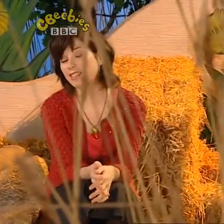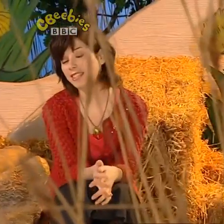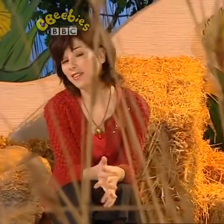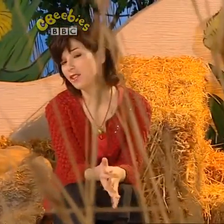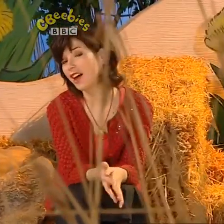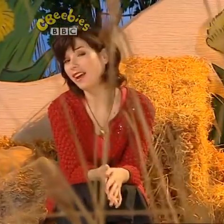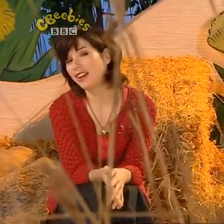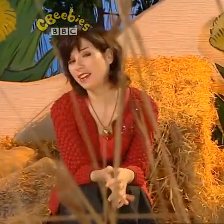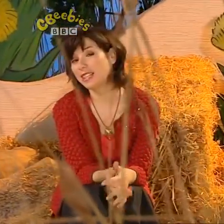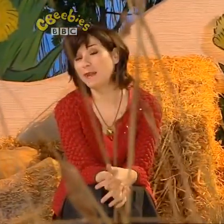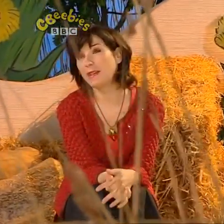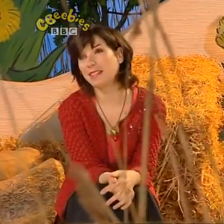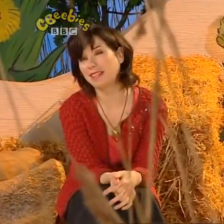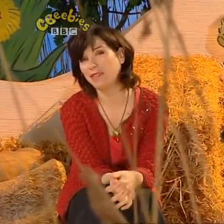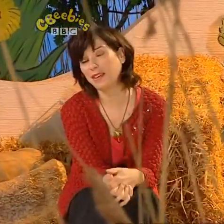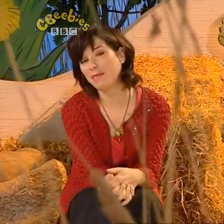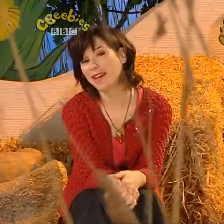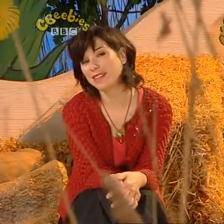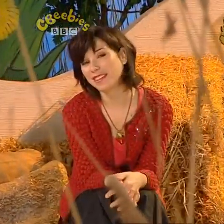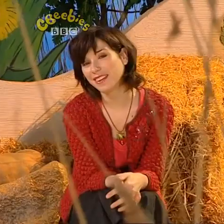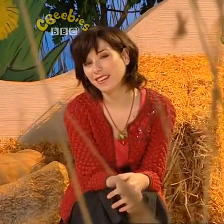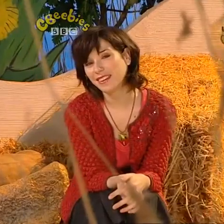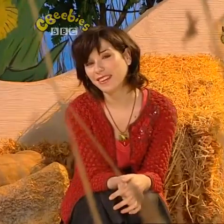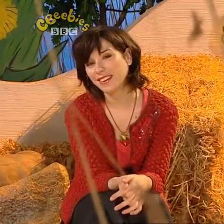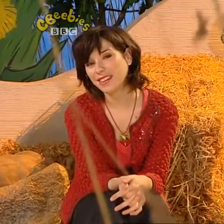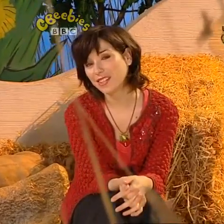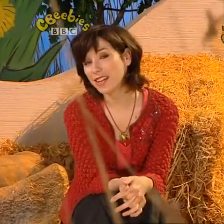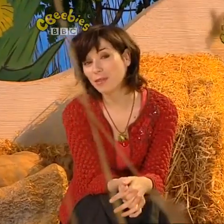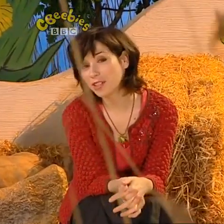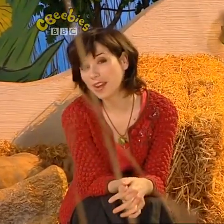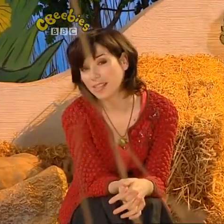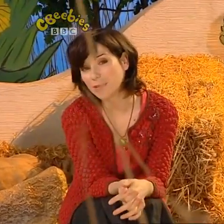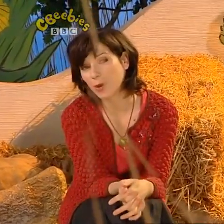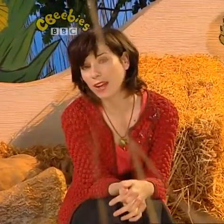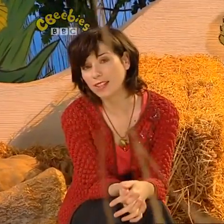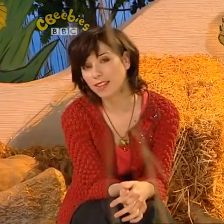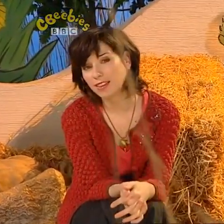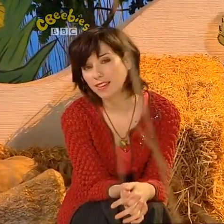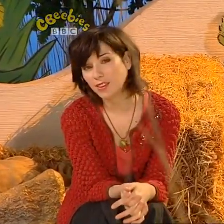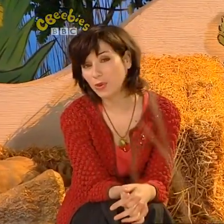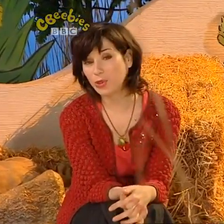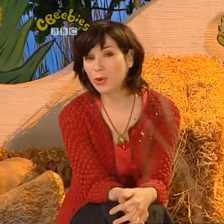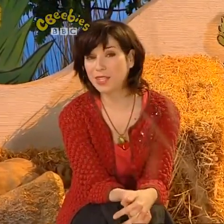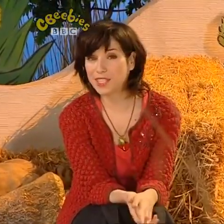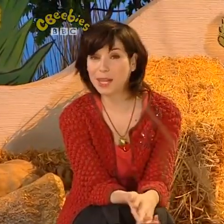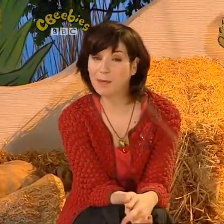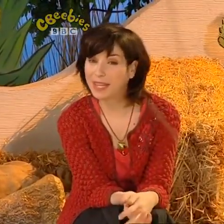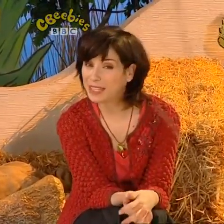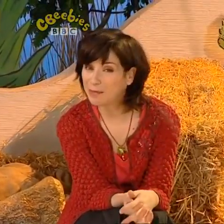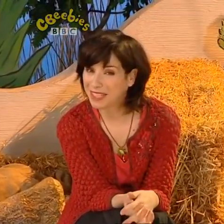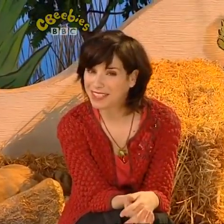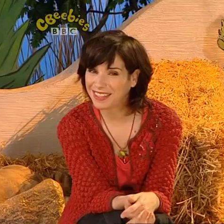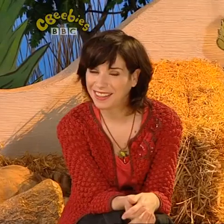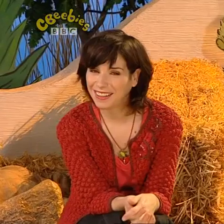Dimity is still shy and timid as a field mouse. She has never returned to the spotlight, nor joined the